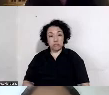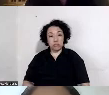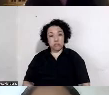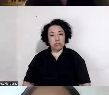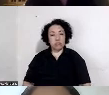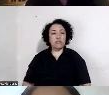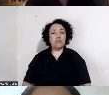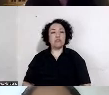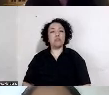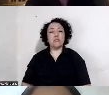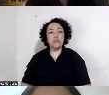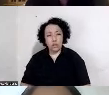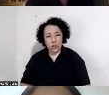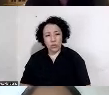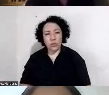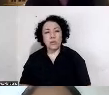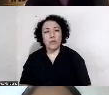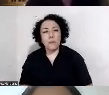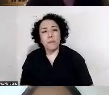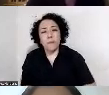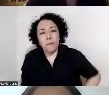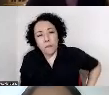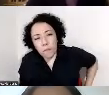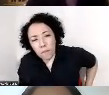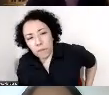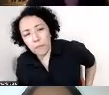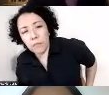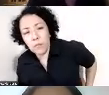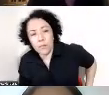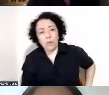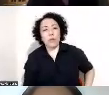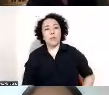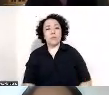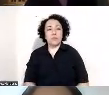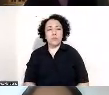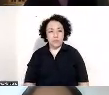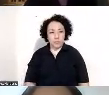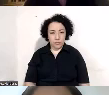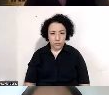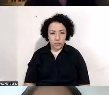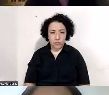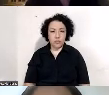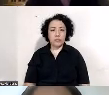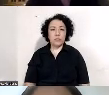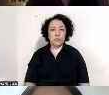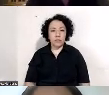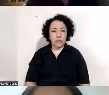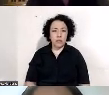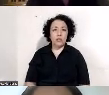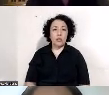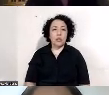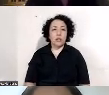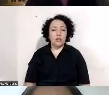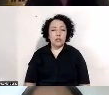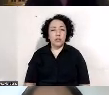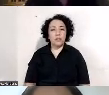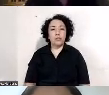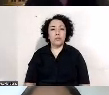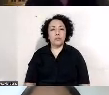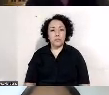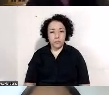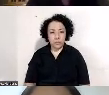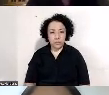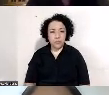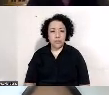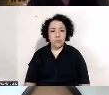plans. Having strength, if we have one strength-based goal in every IEP, then this would make